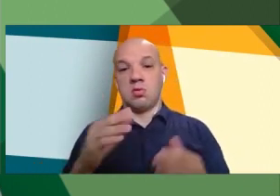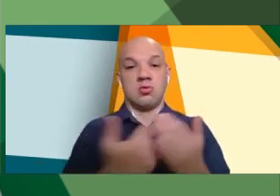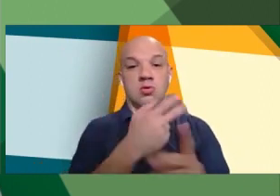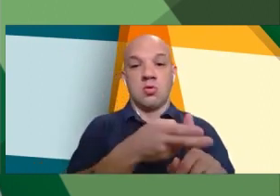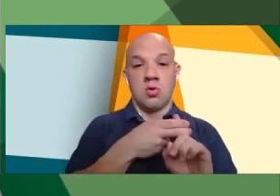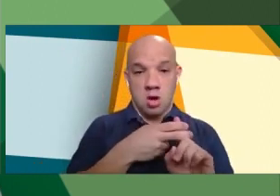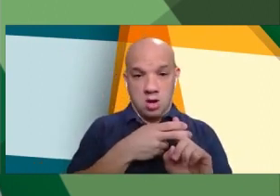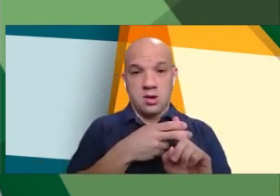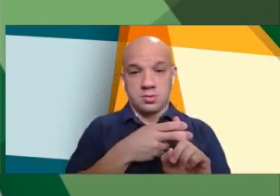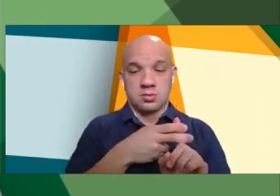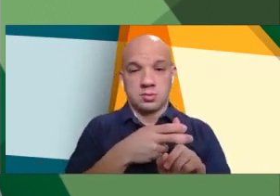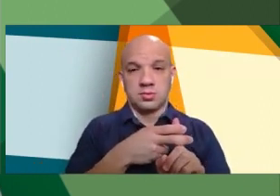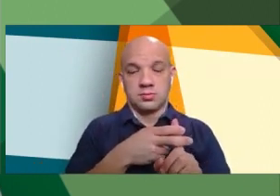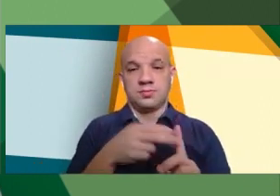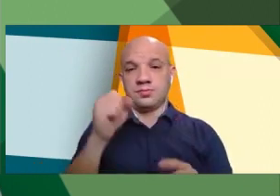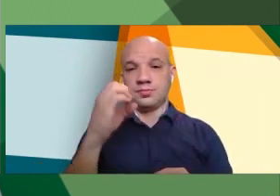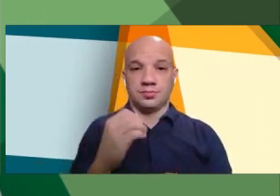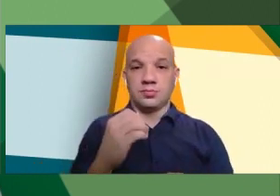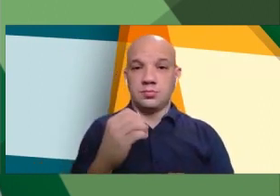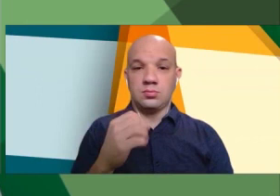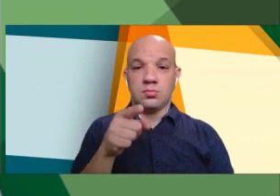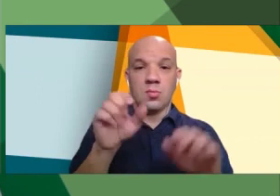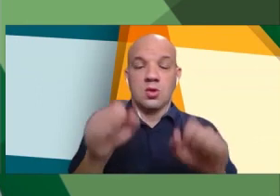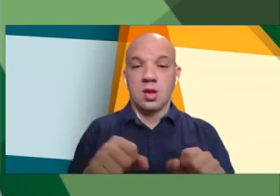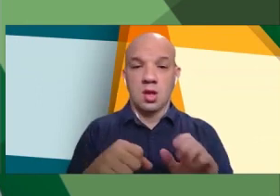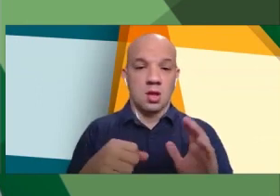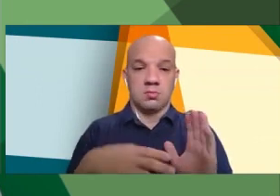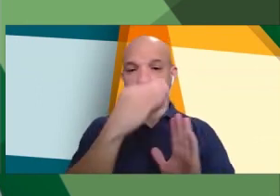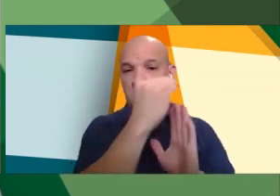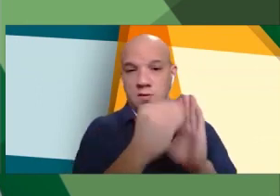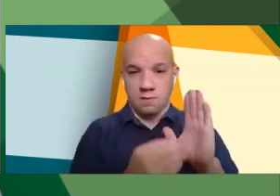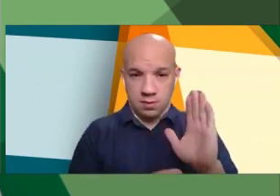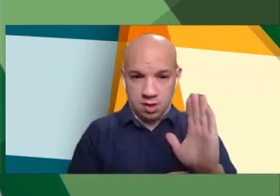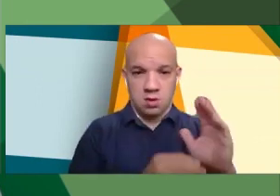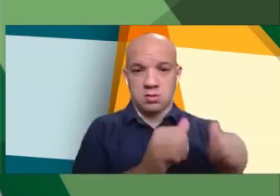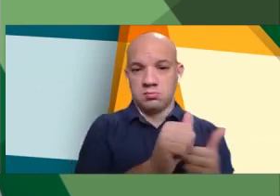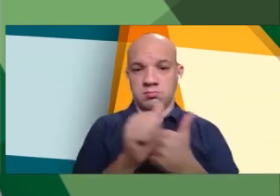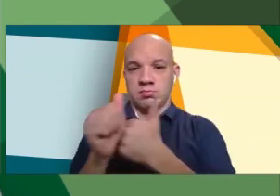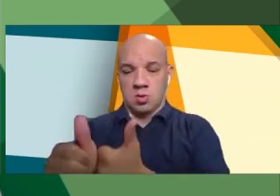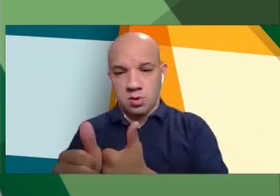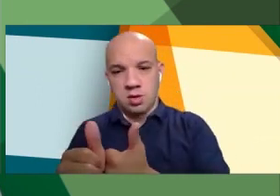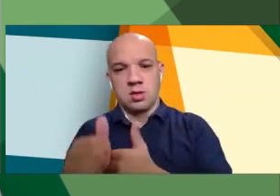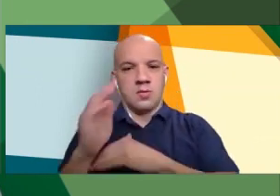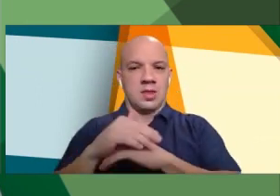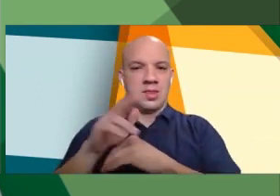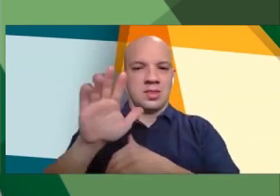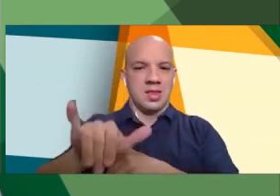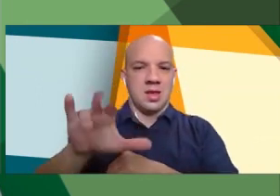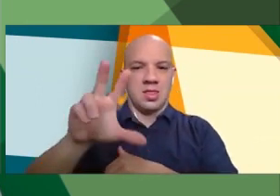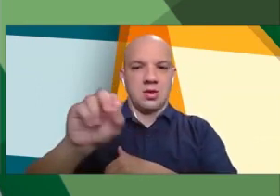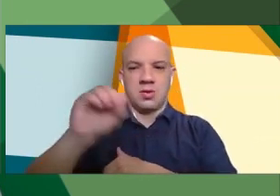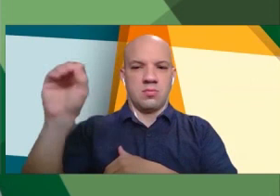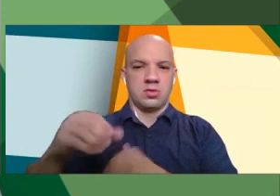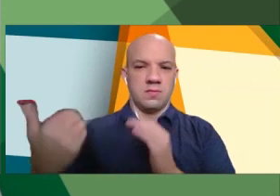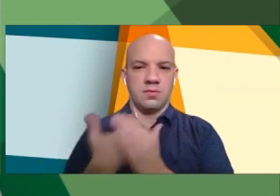hires. So you can fill out and be in compliance with at least that 30% of